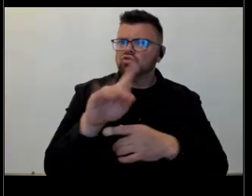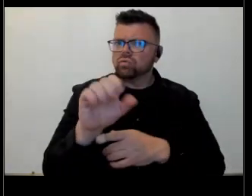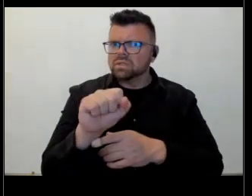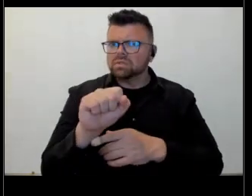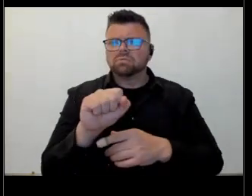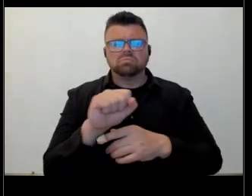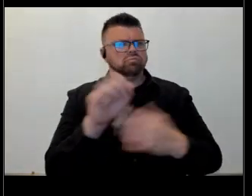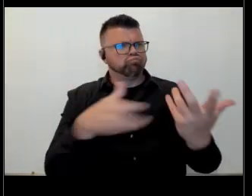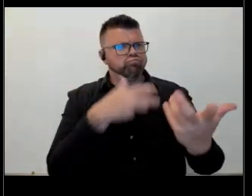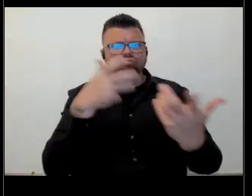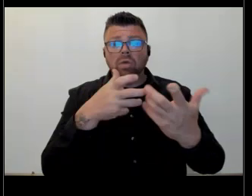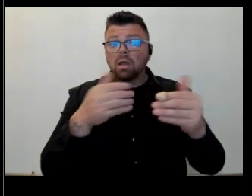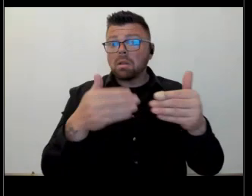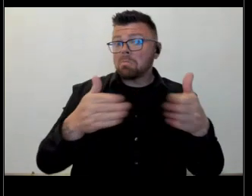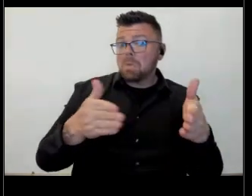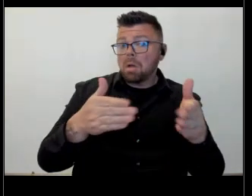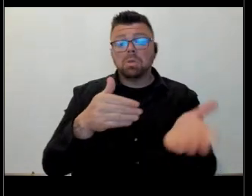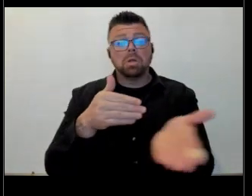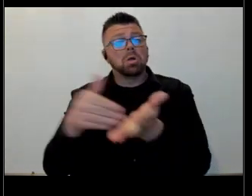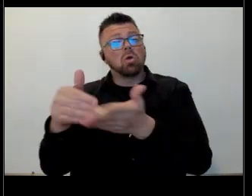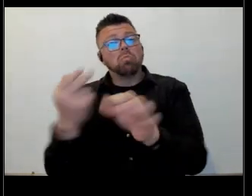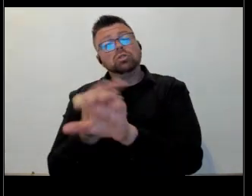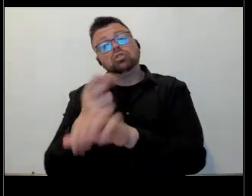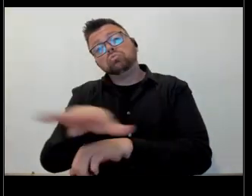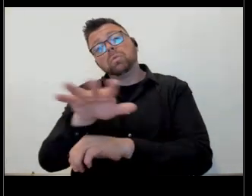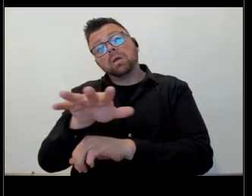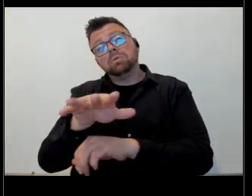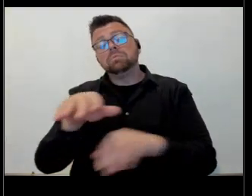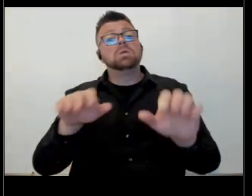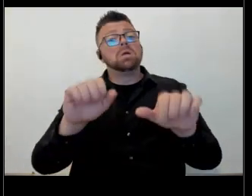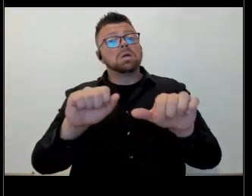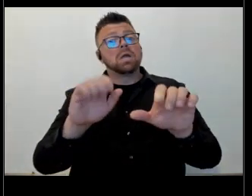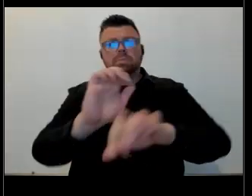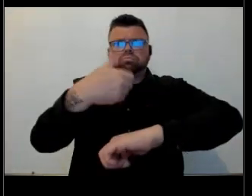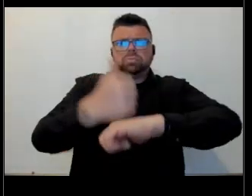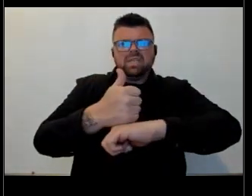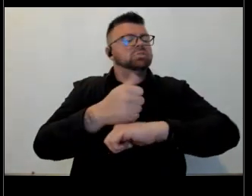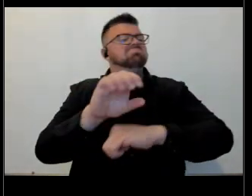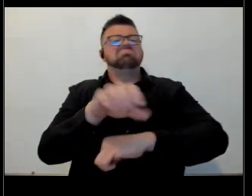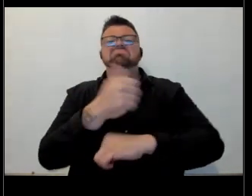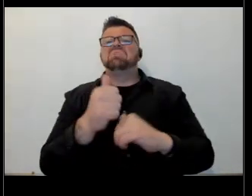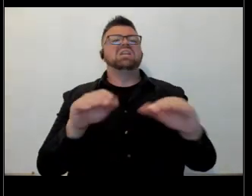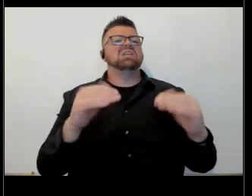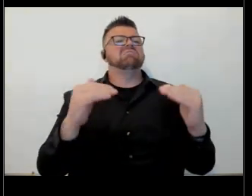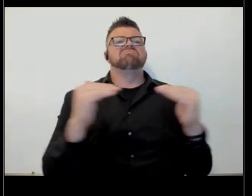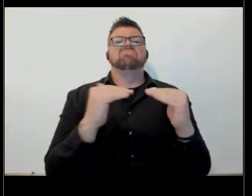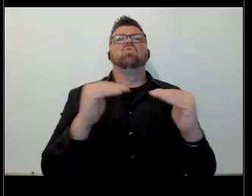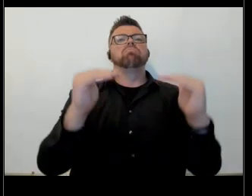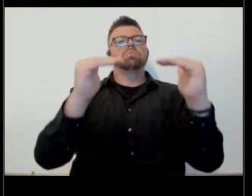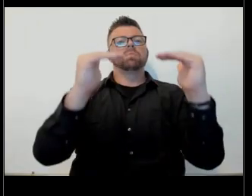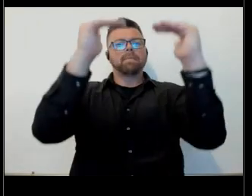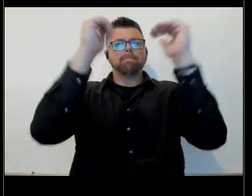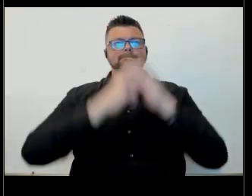the public and common use areas may be located on any floor.